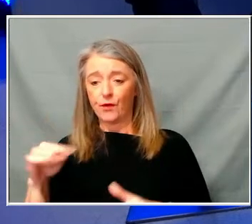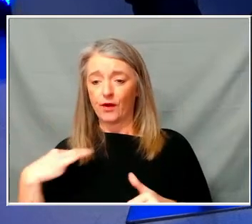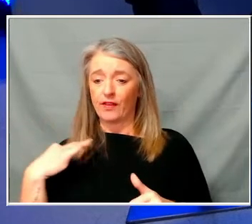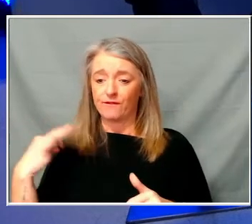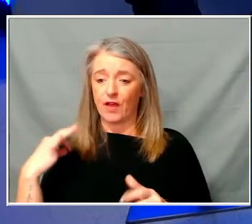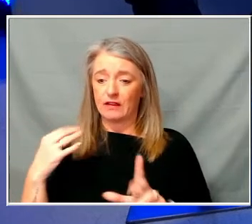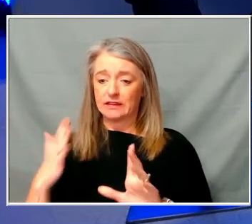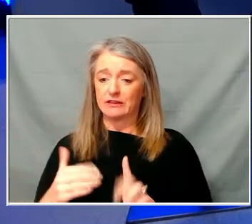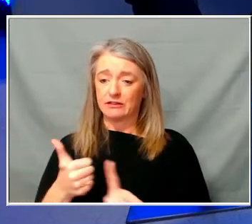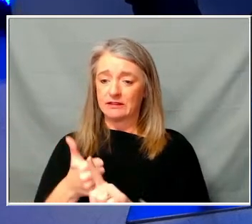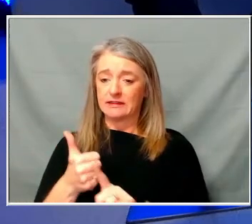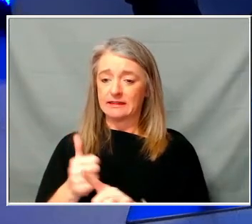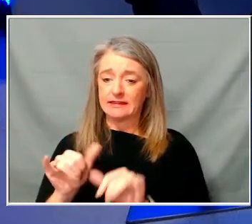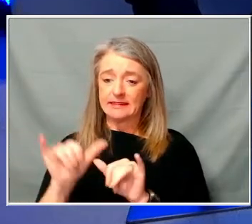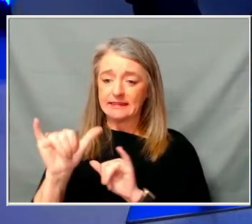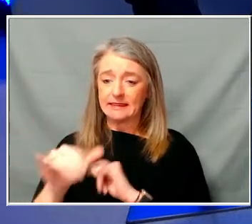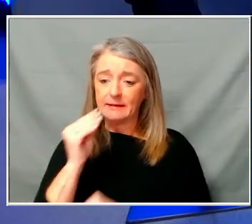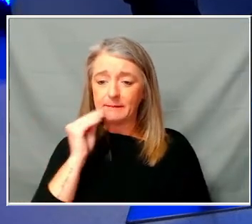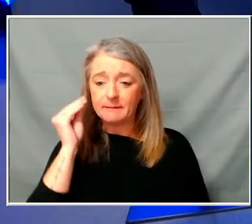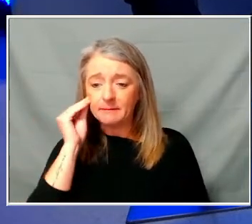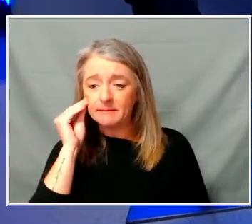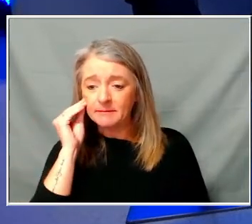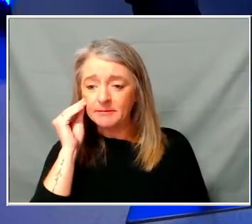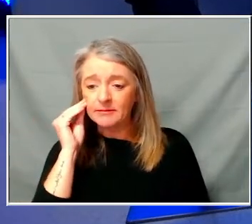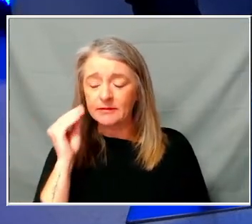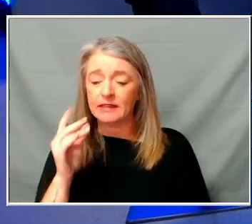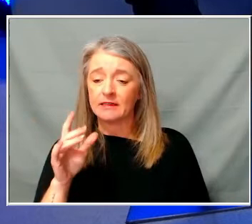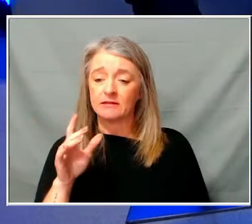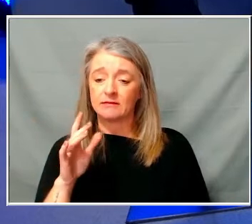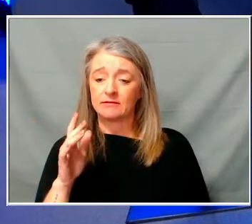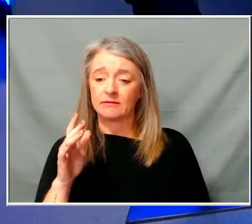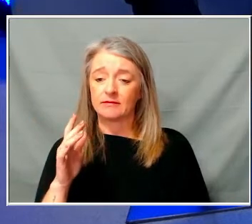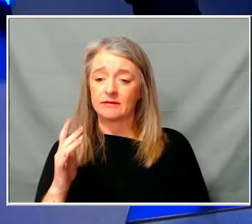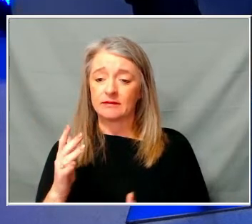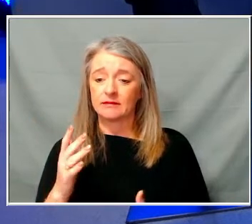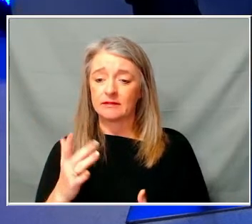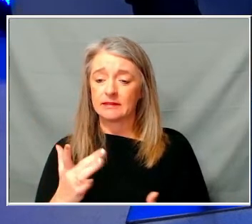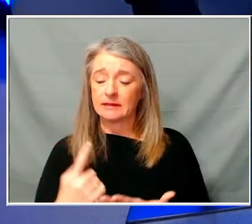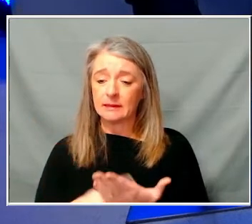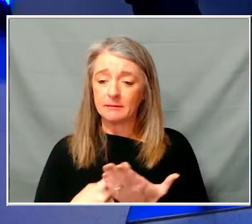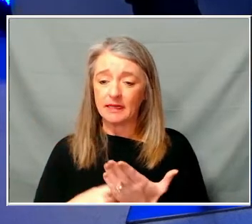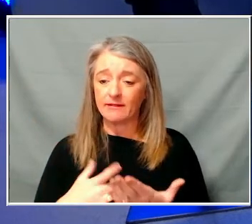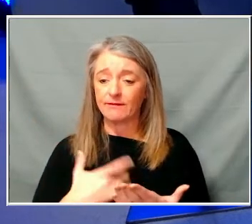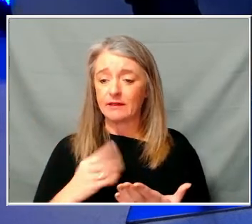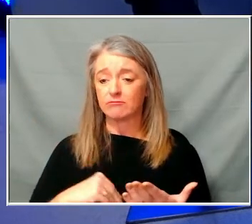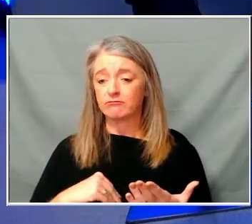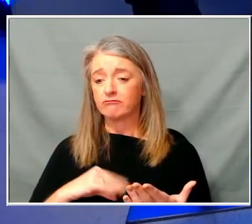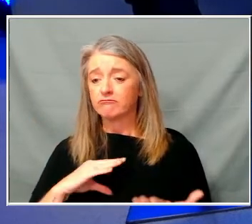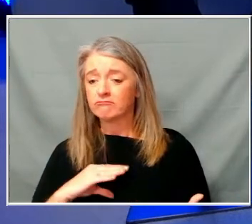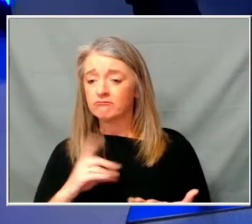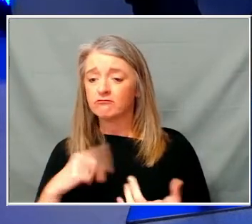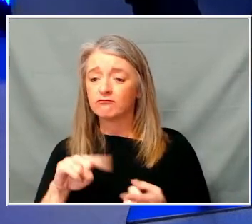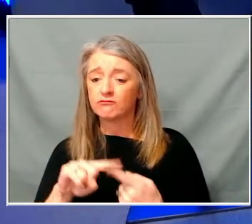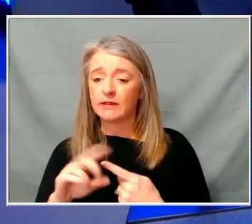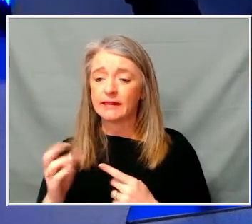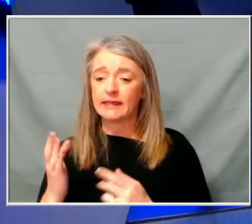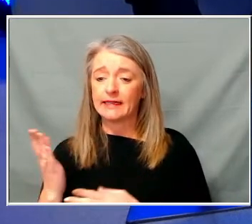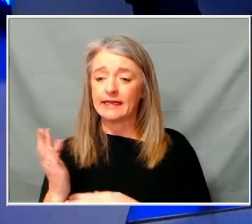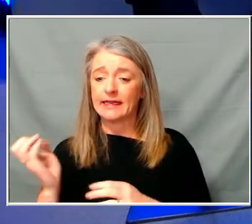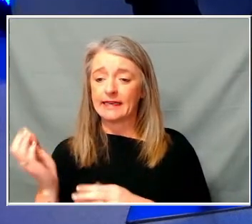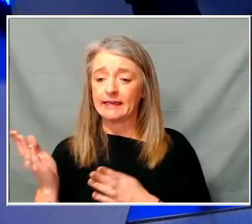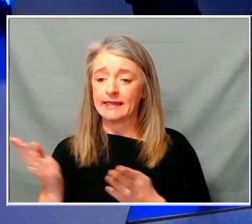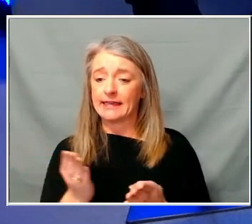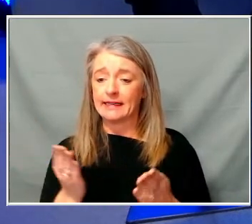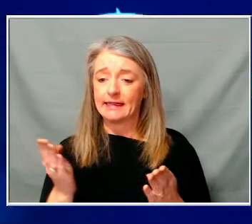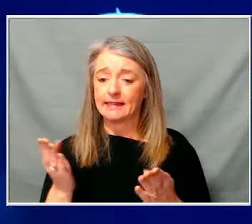to be told to stay away, something that they rely, something that fills their soul and takes their time, and that's how they give back to their community. That's right.